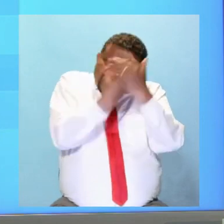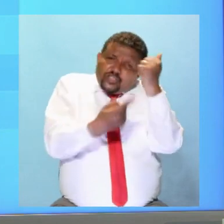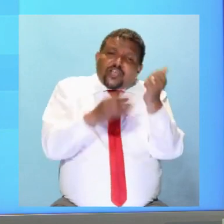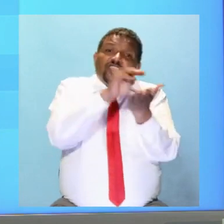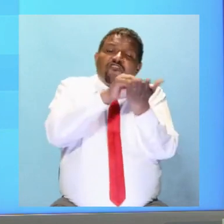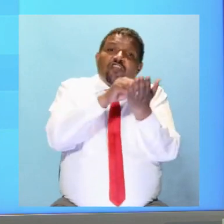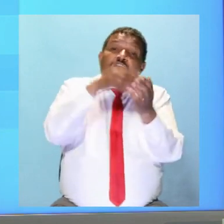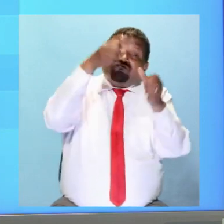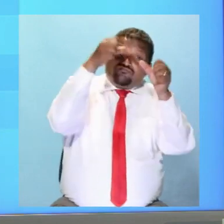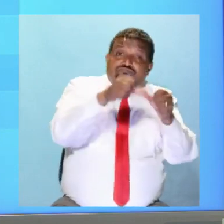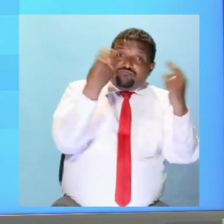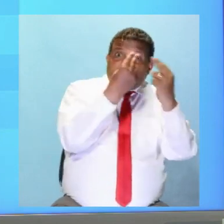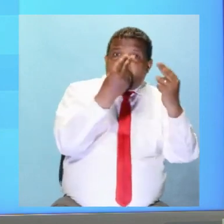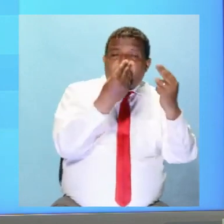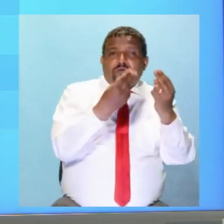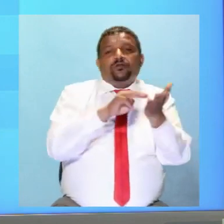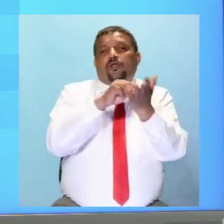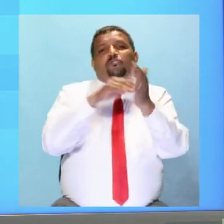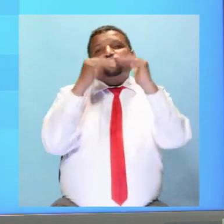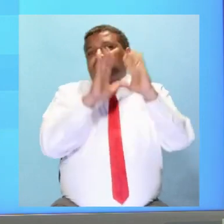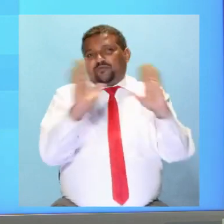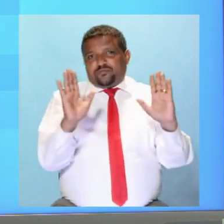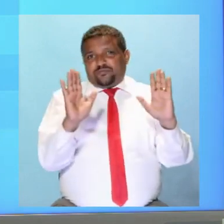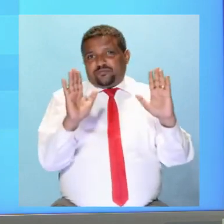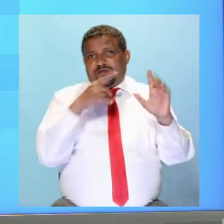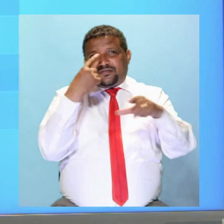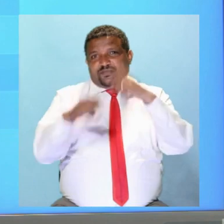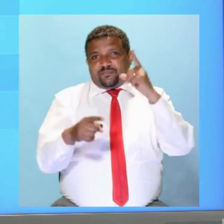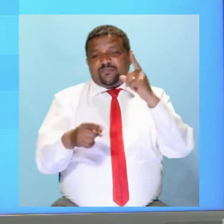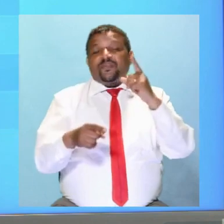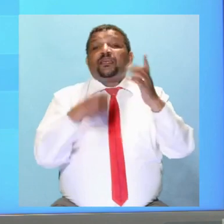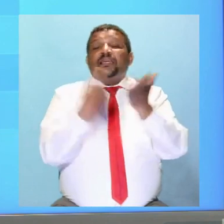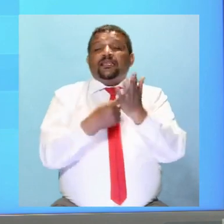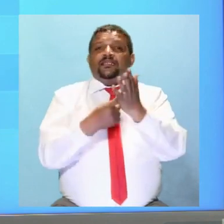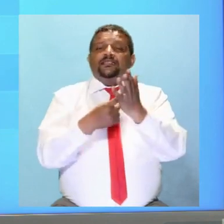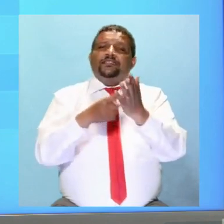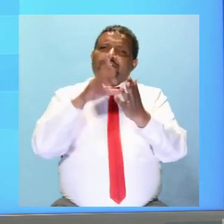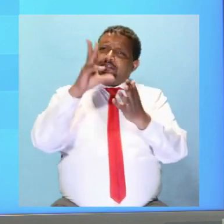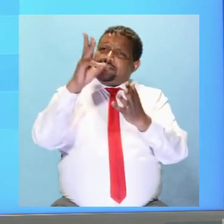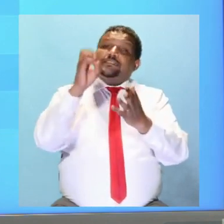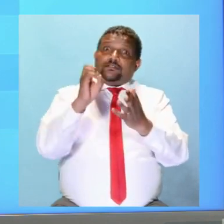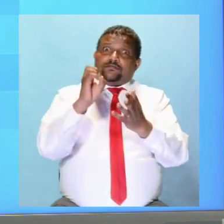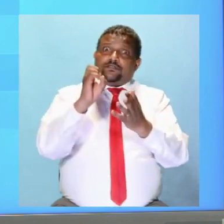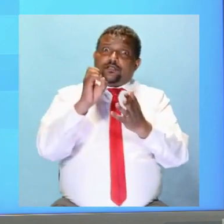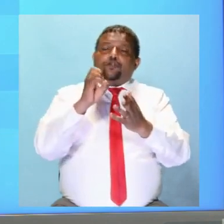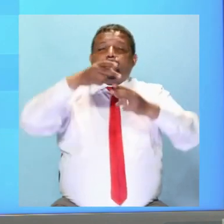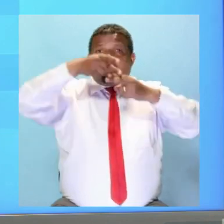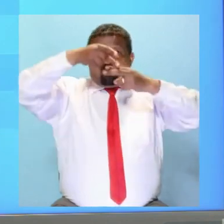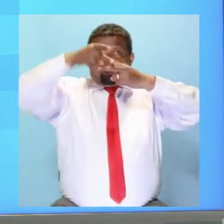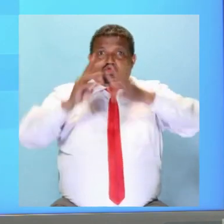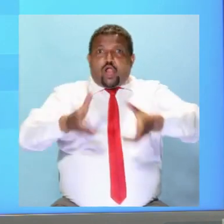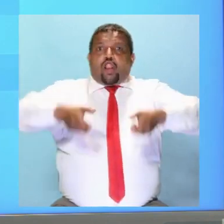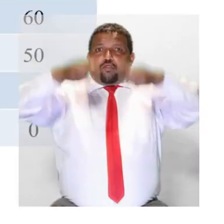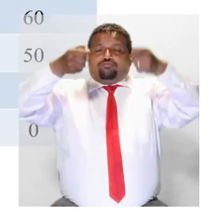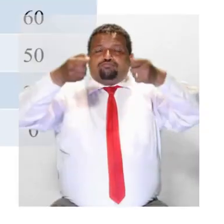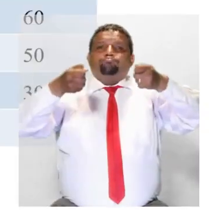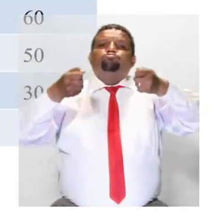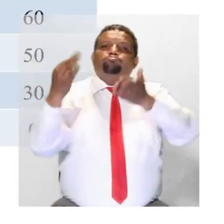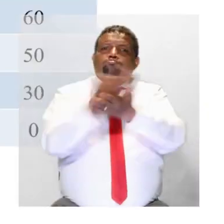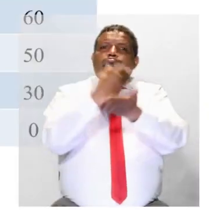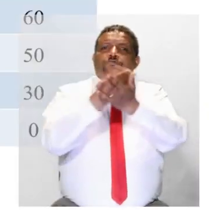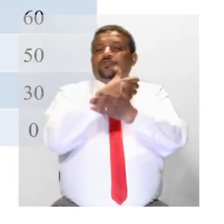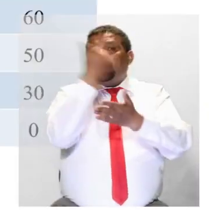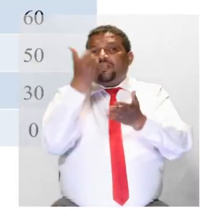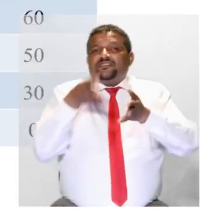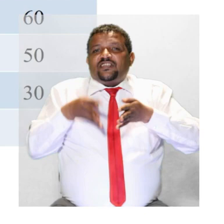any amount of teff. Hence, she can produce 60 quintal of teff without producing any amount